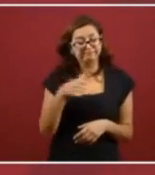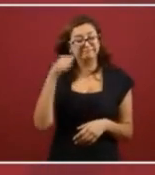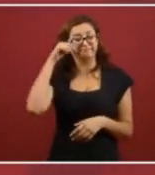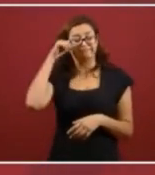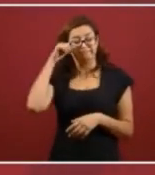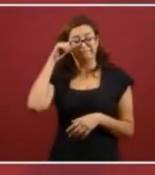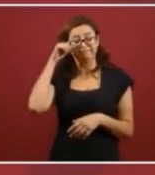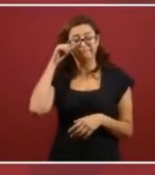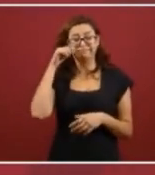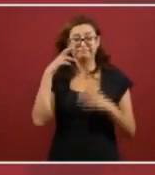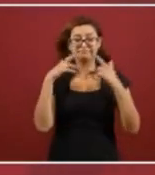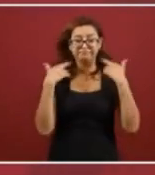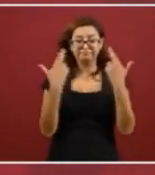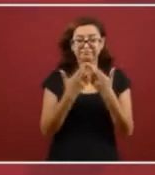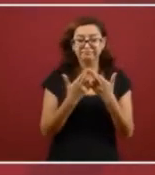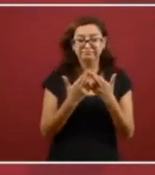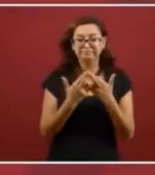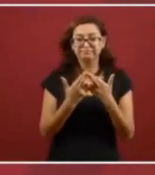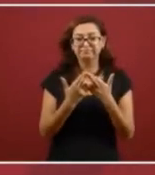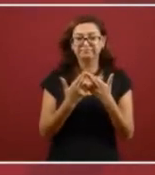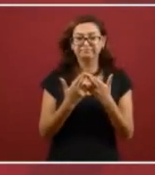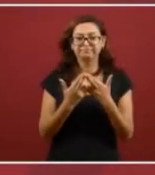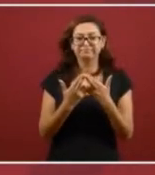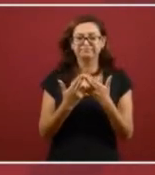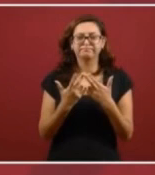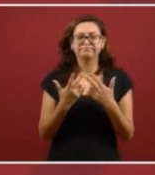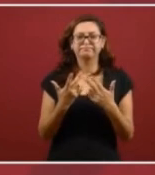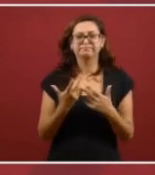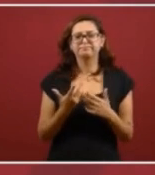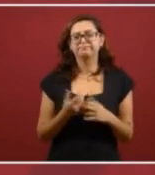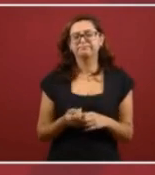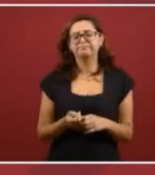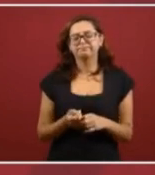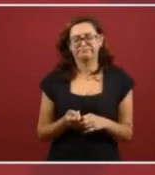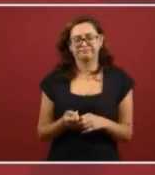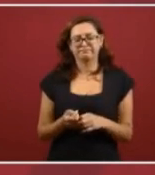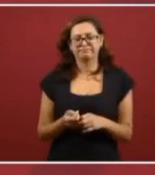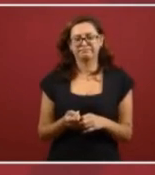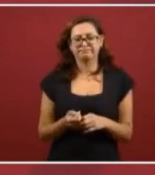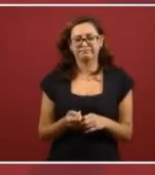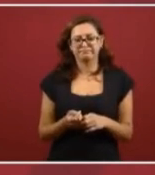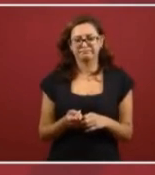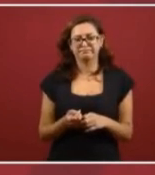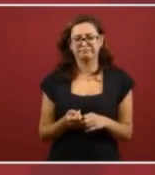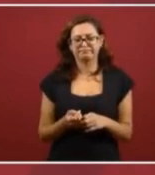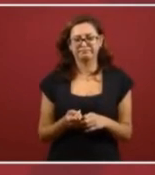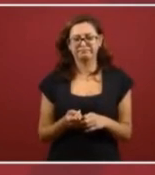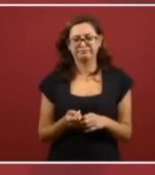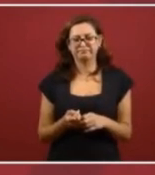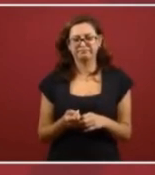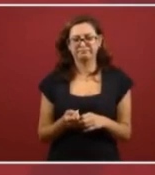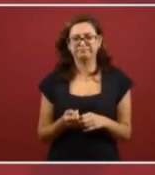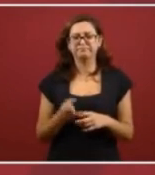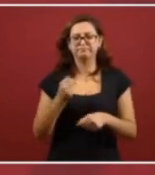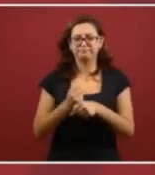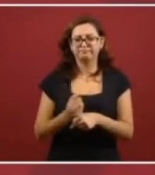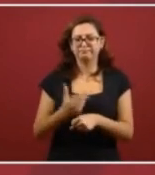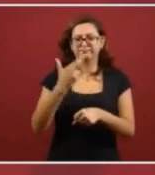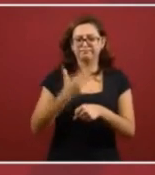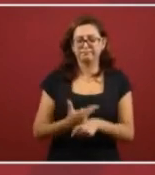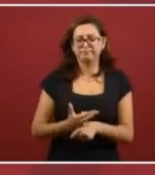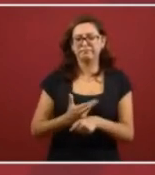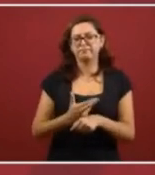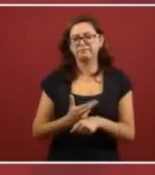at yesterday's meeting, que tuvieron that was el secretario de Relaciones